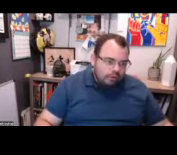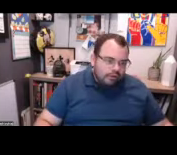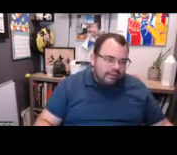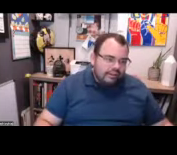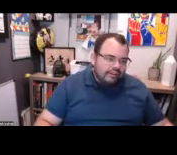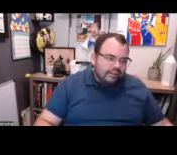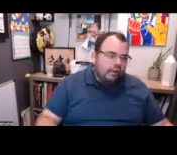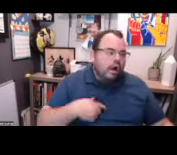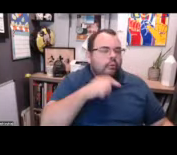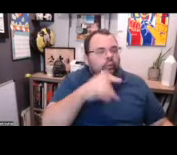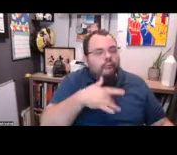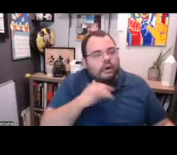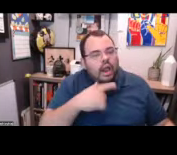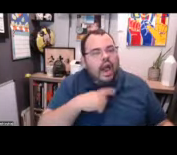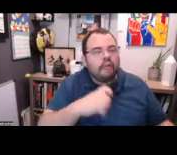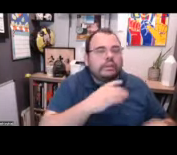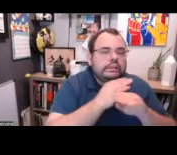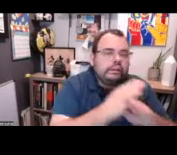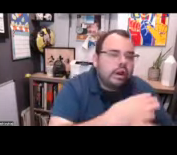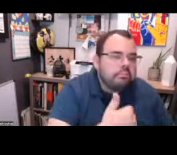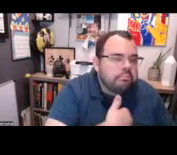the relief. Okay, switch.